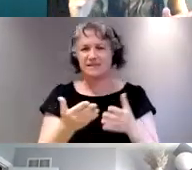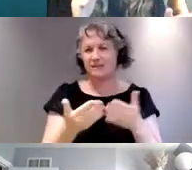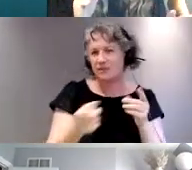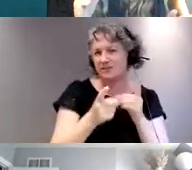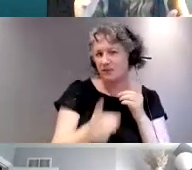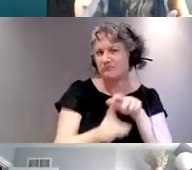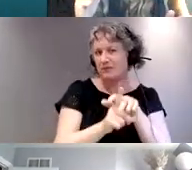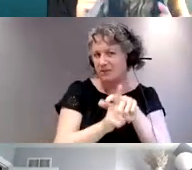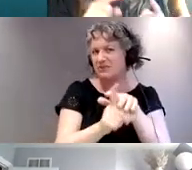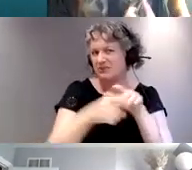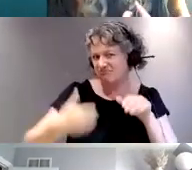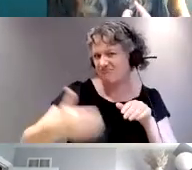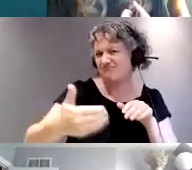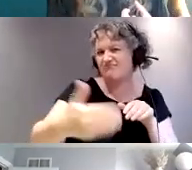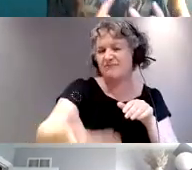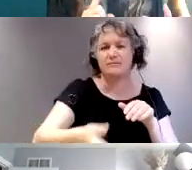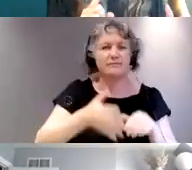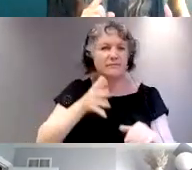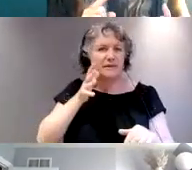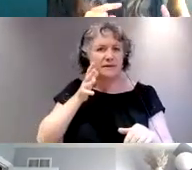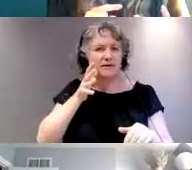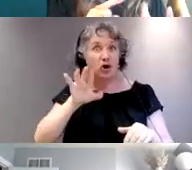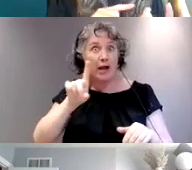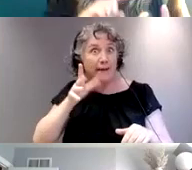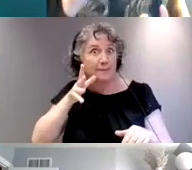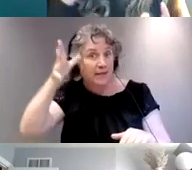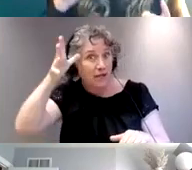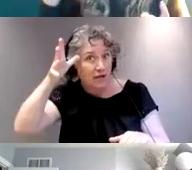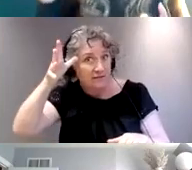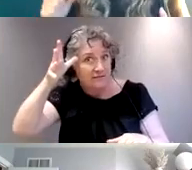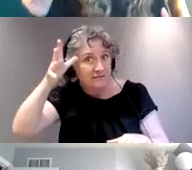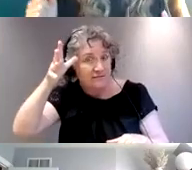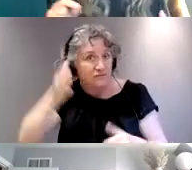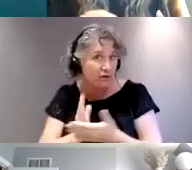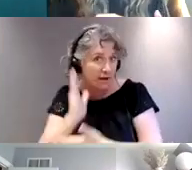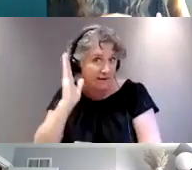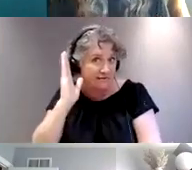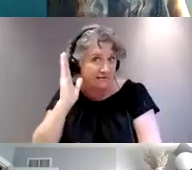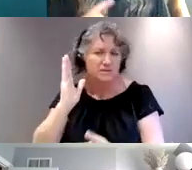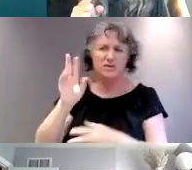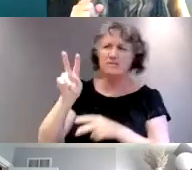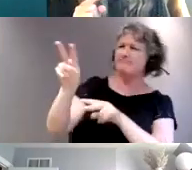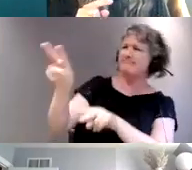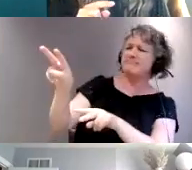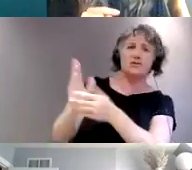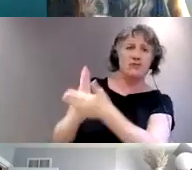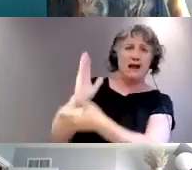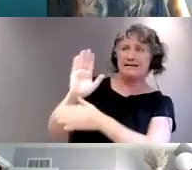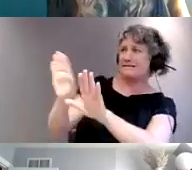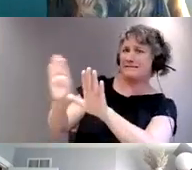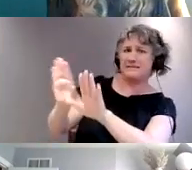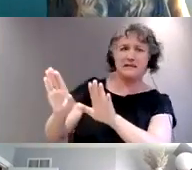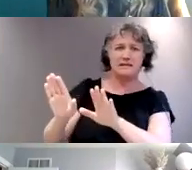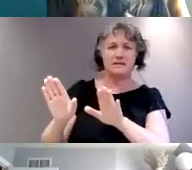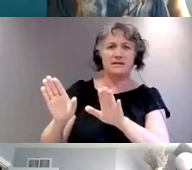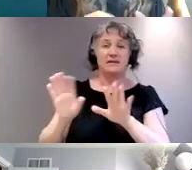that, we've got grandparents' rights, right? So just looking at parents in that in a different way. So grandparents' rights, we've got